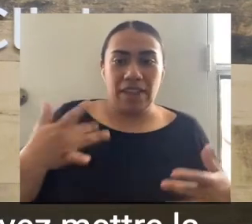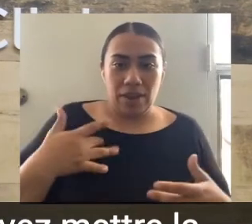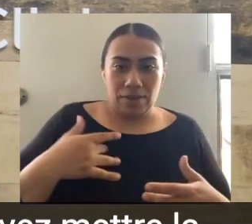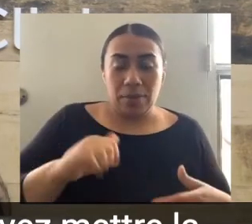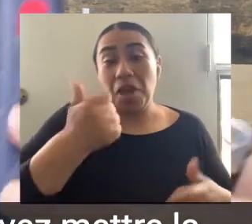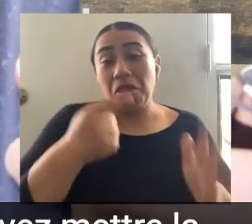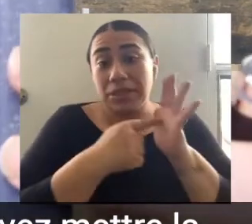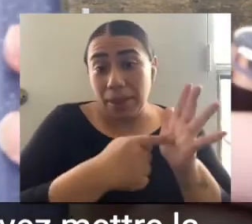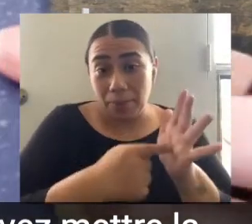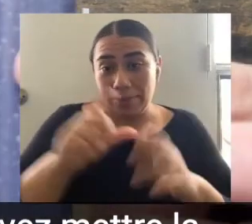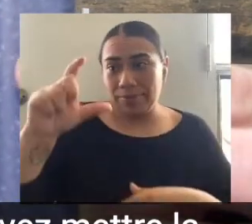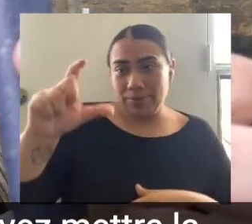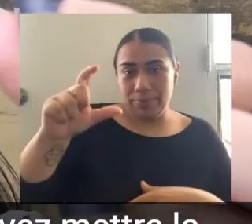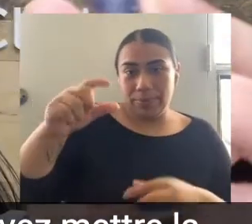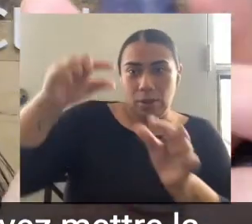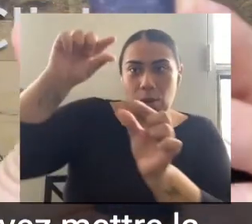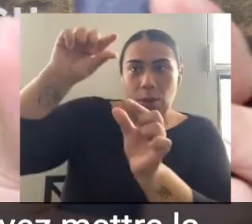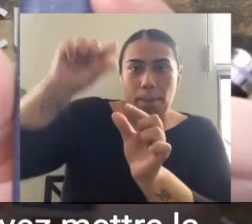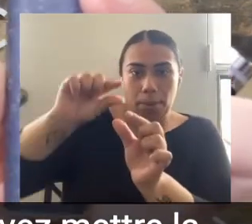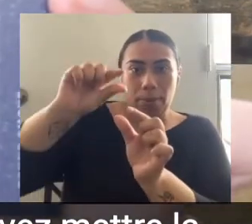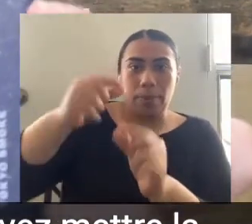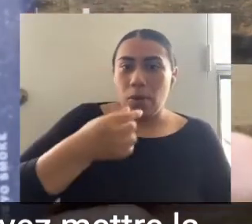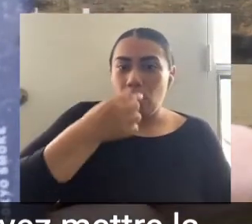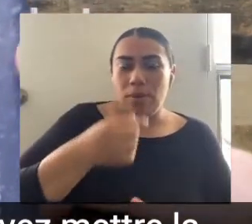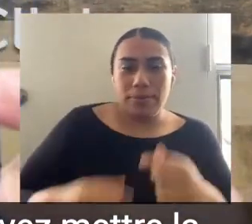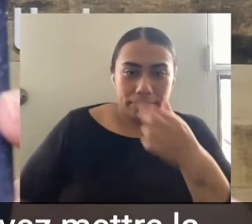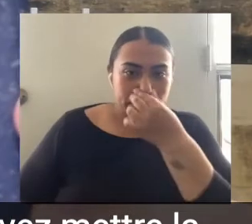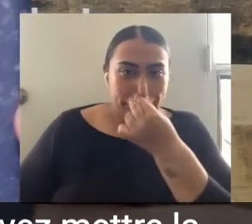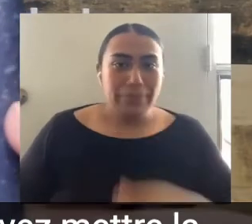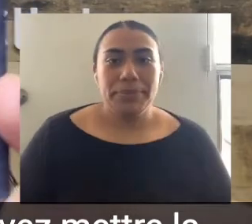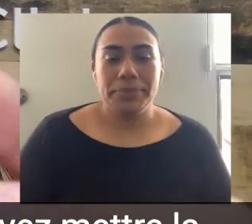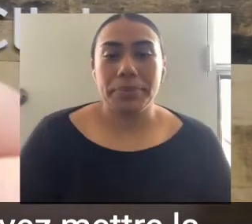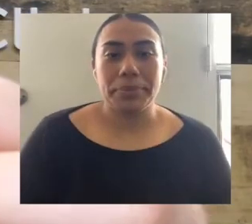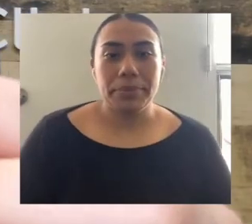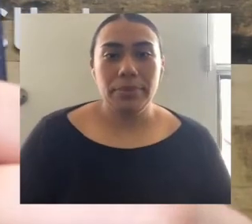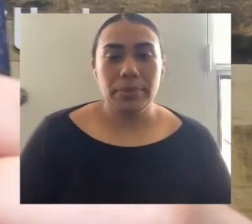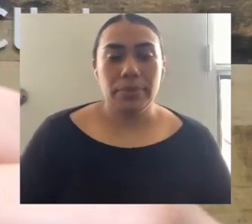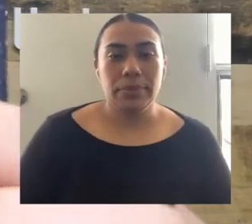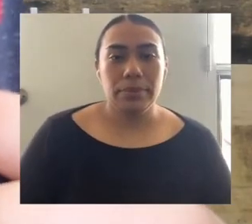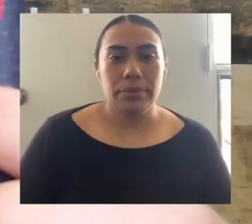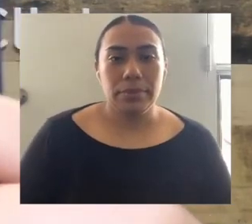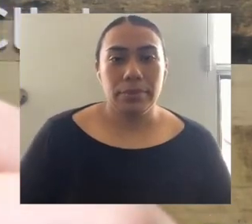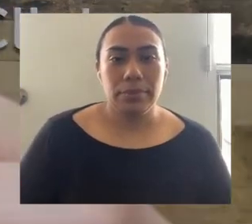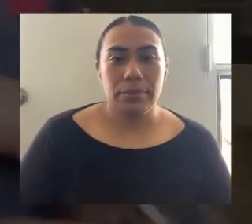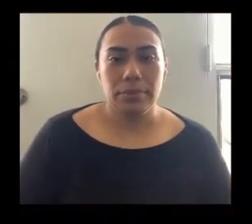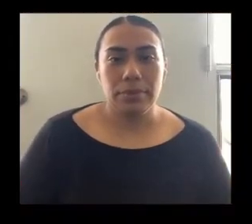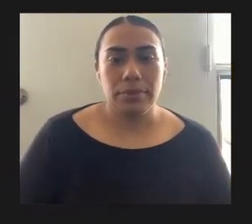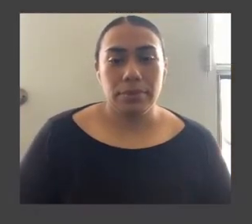is this one. All right, and you can put the cartridge on like that.